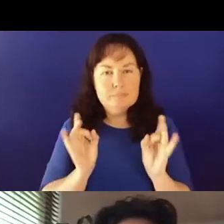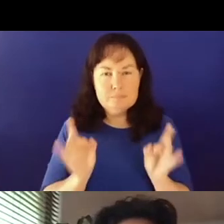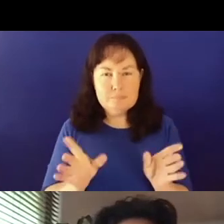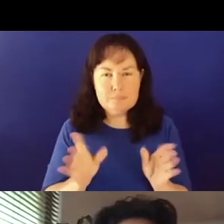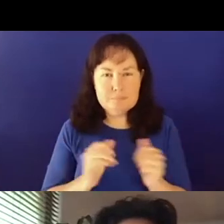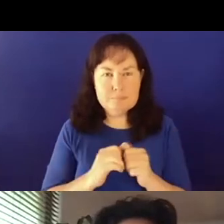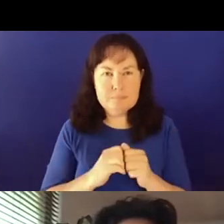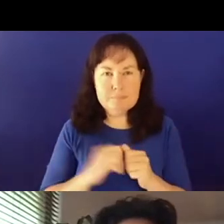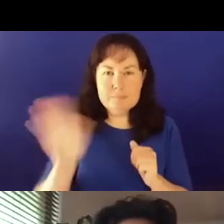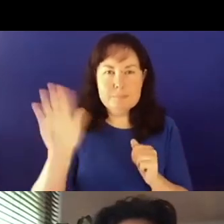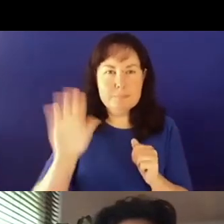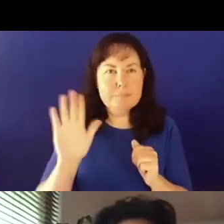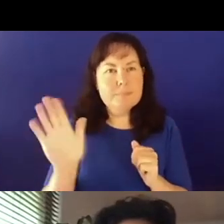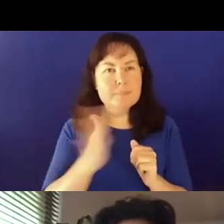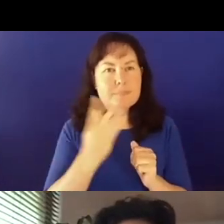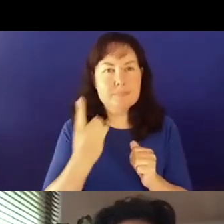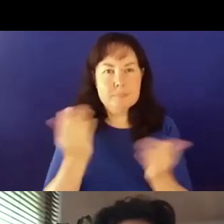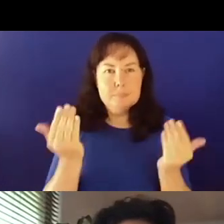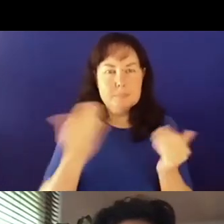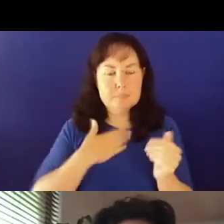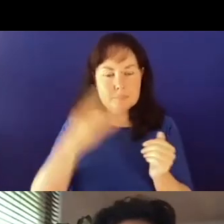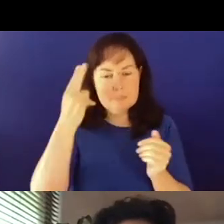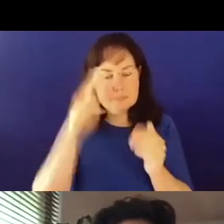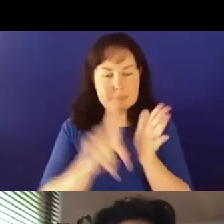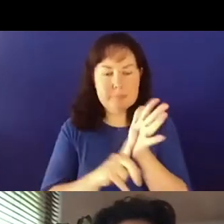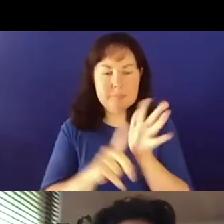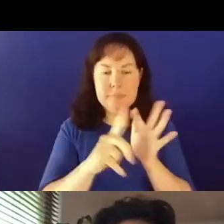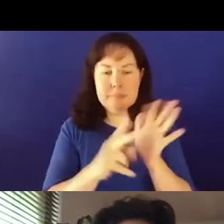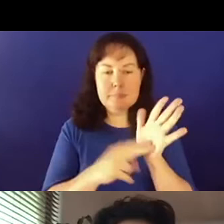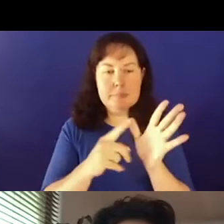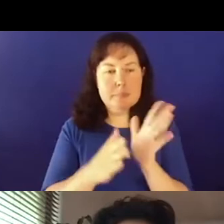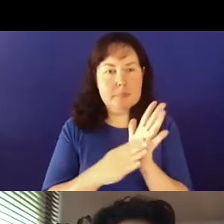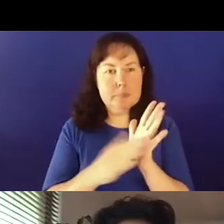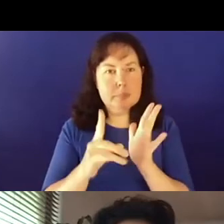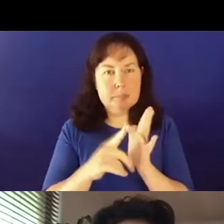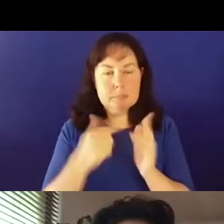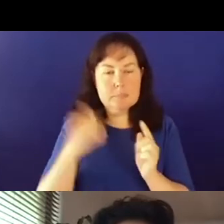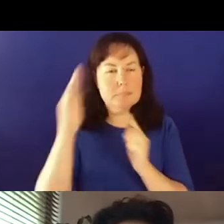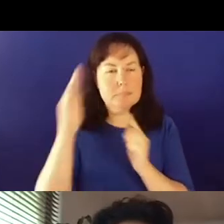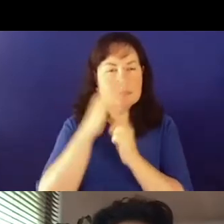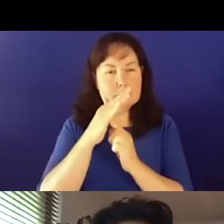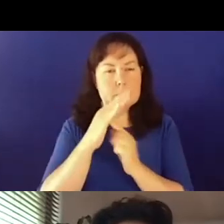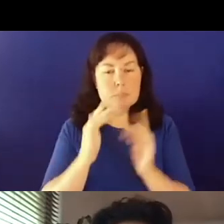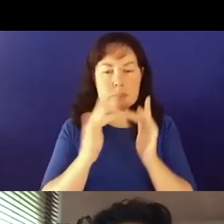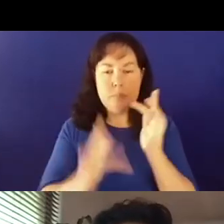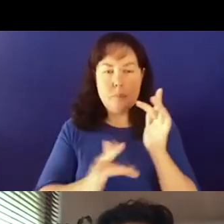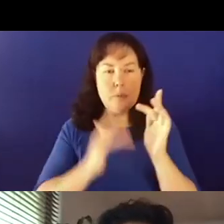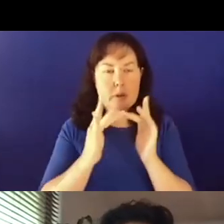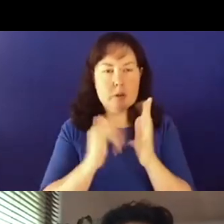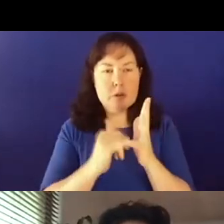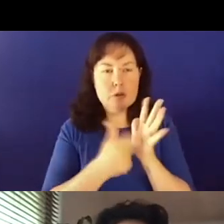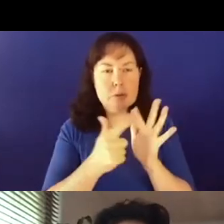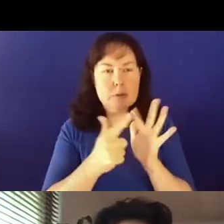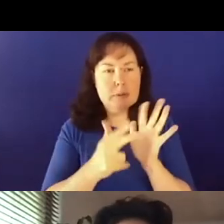Hello, everybody. Welcome. My name is Lee Nemo. I'm the head of online at Screen Australia. I'd like to start by acknowledging the